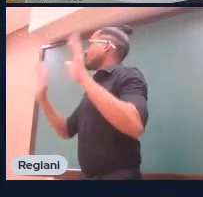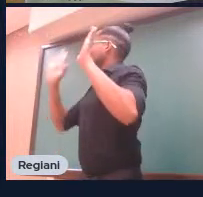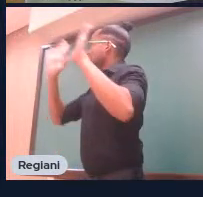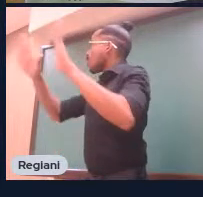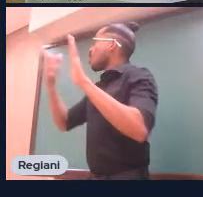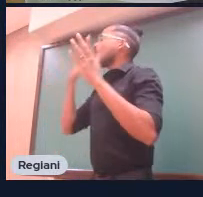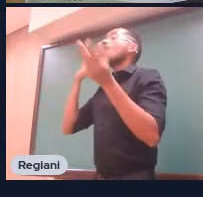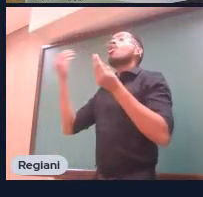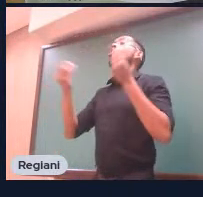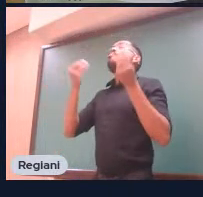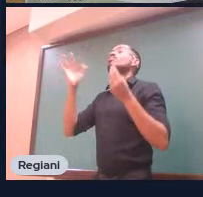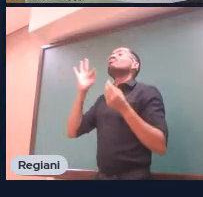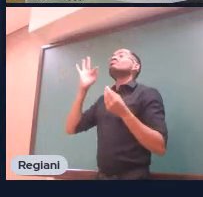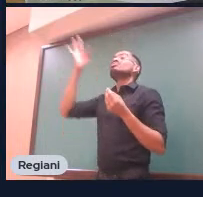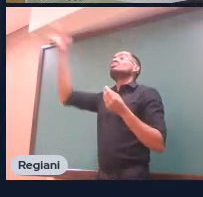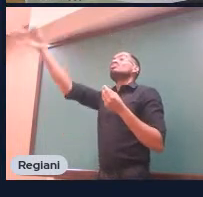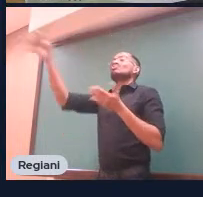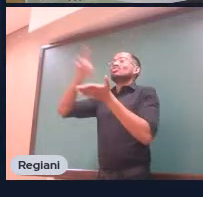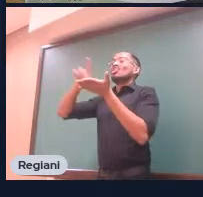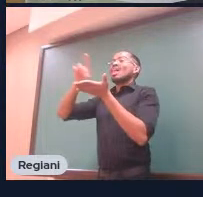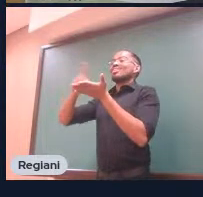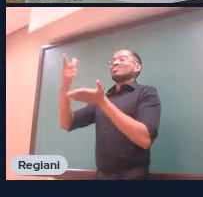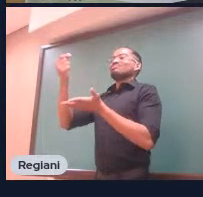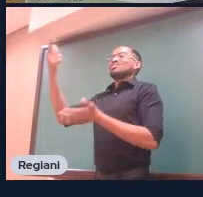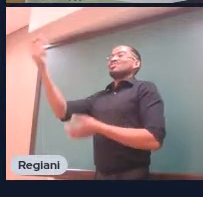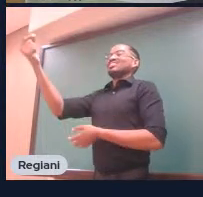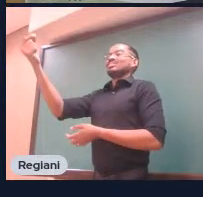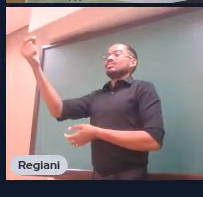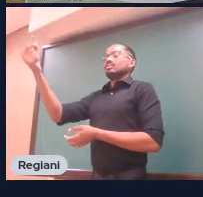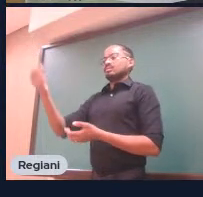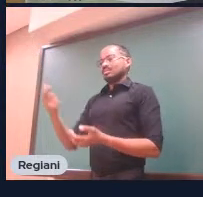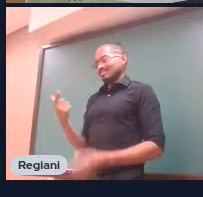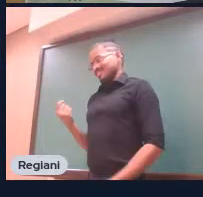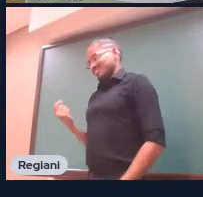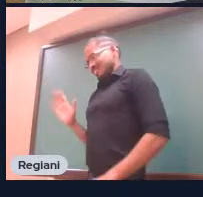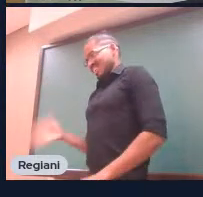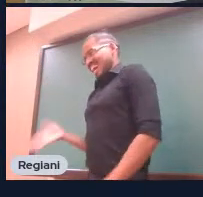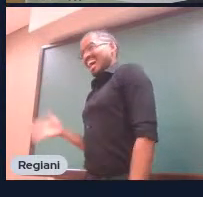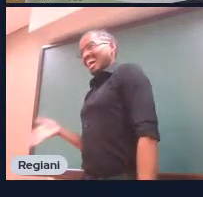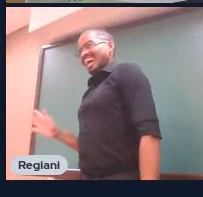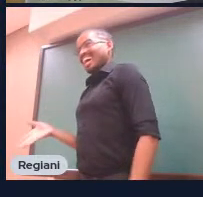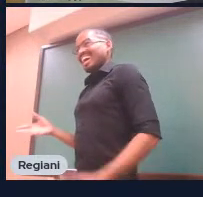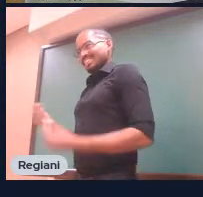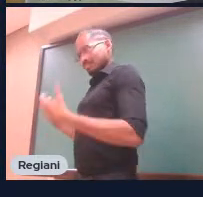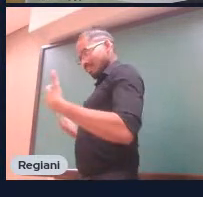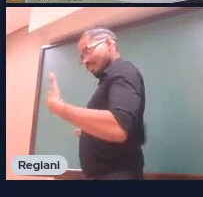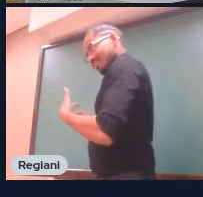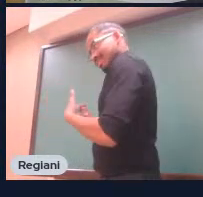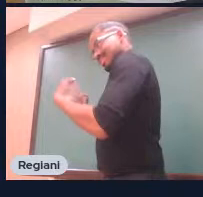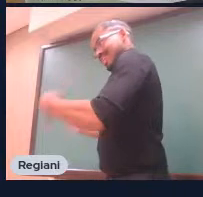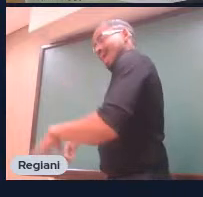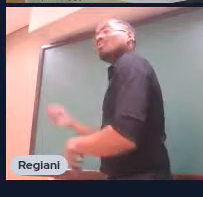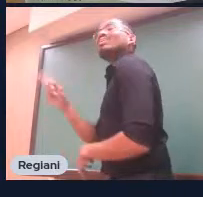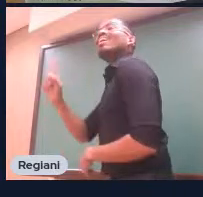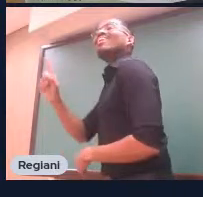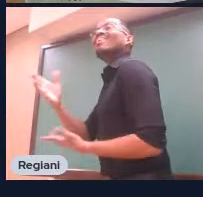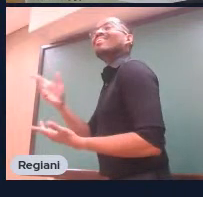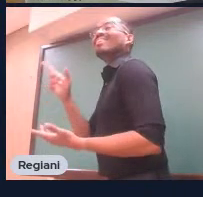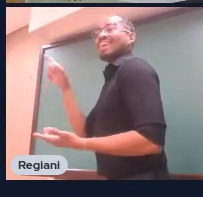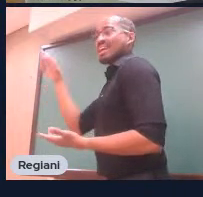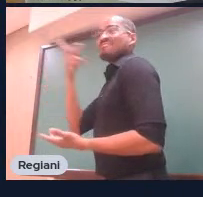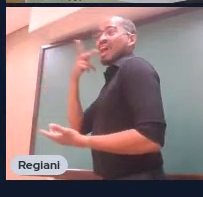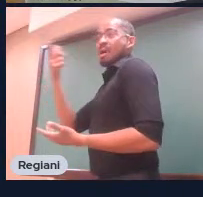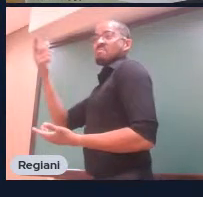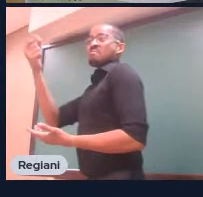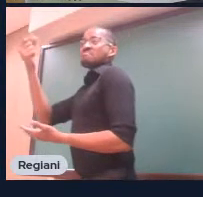be dictionaries in 2020? Well, 2020 came and went, and as far as I know, we still have dictionaries. So what